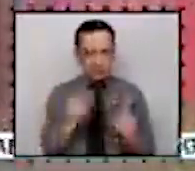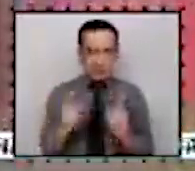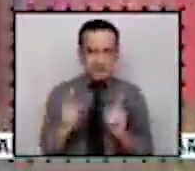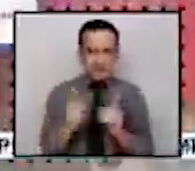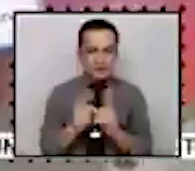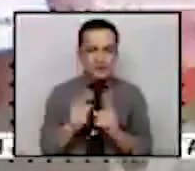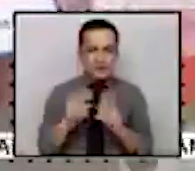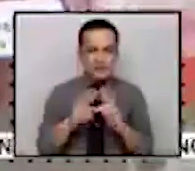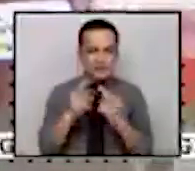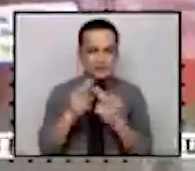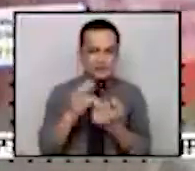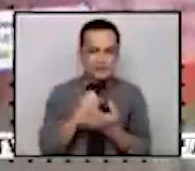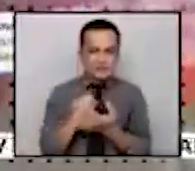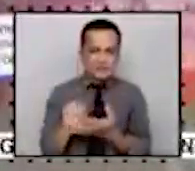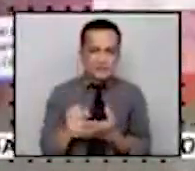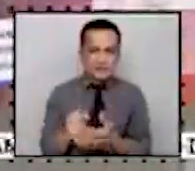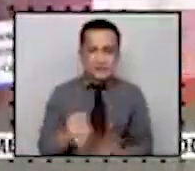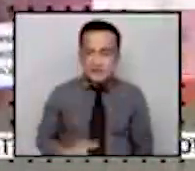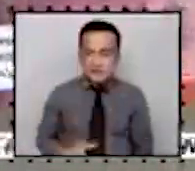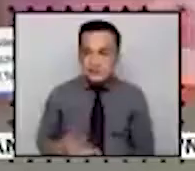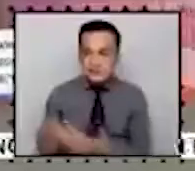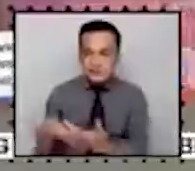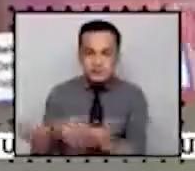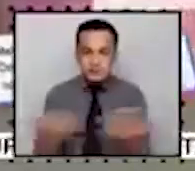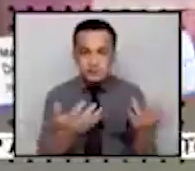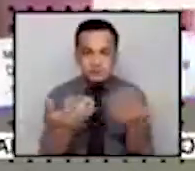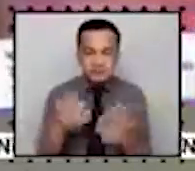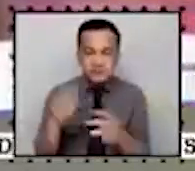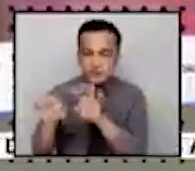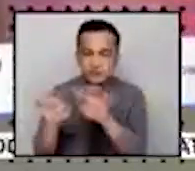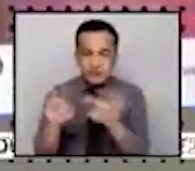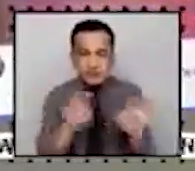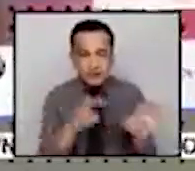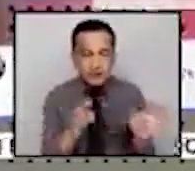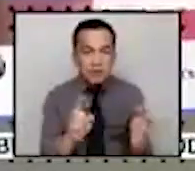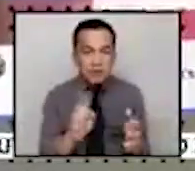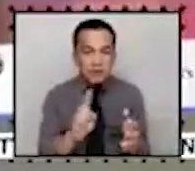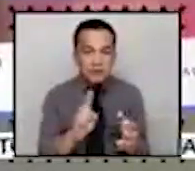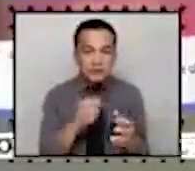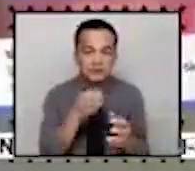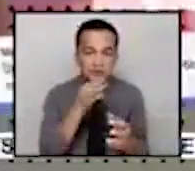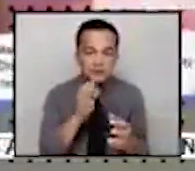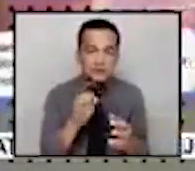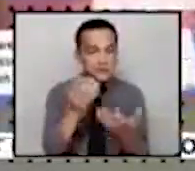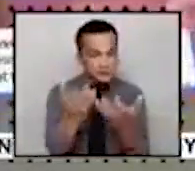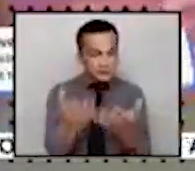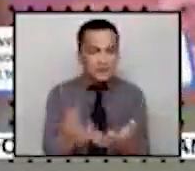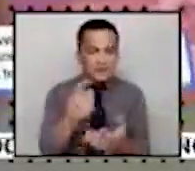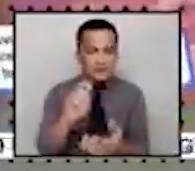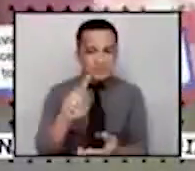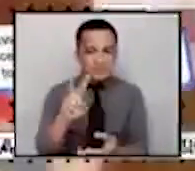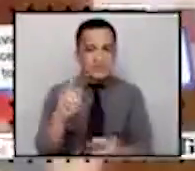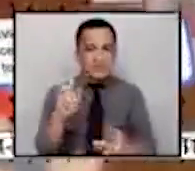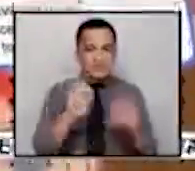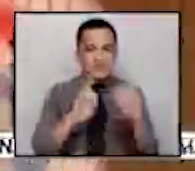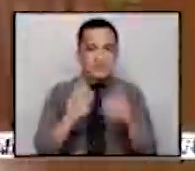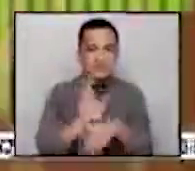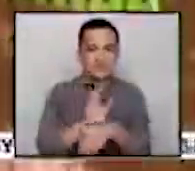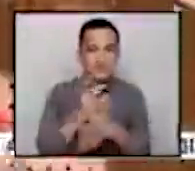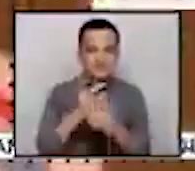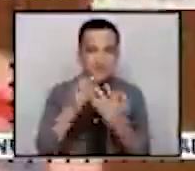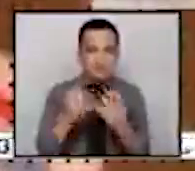Kaya naman, nagtanong kami sa aming social media accounts kung ano nga ba ang favorite mong TV drama and movie project ni